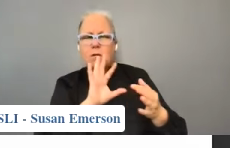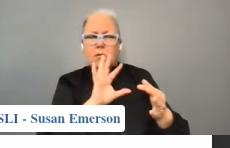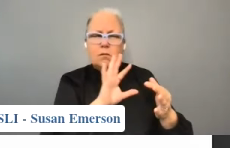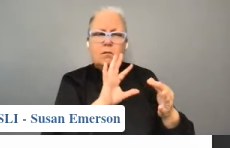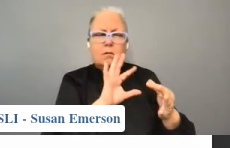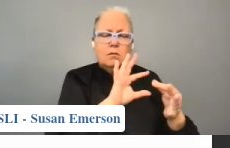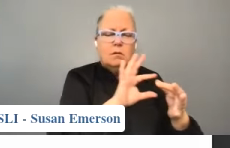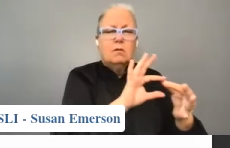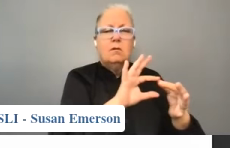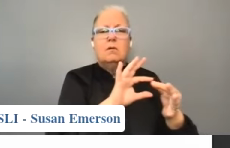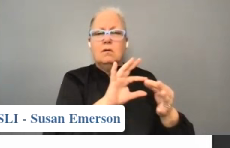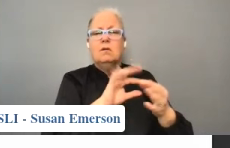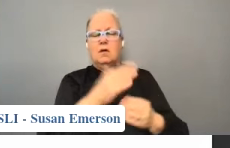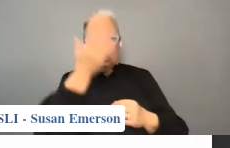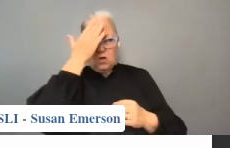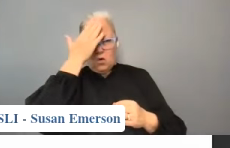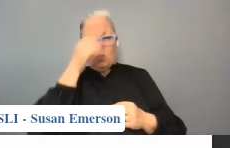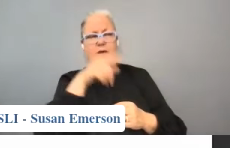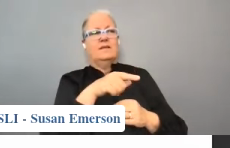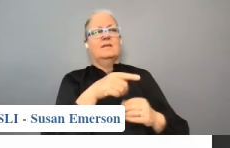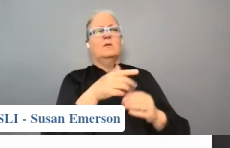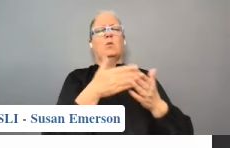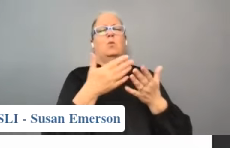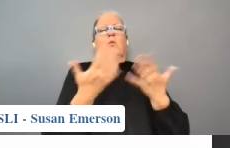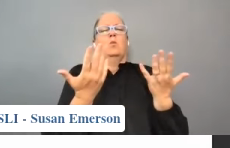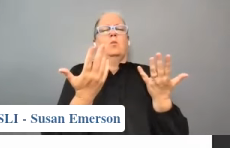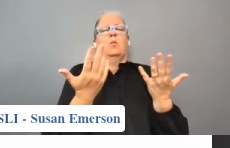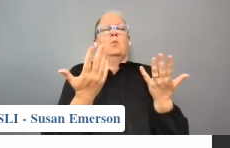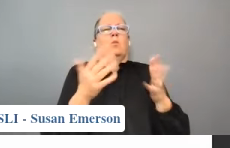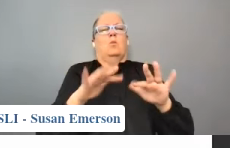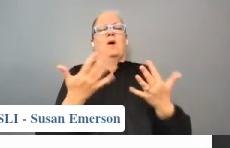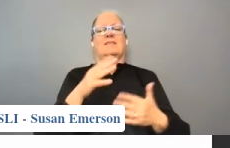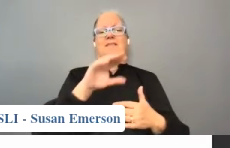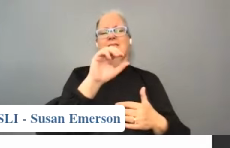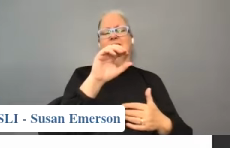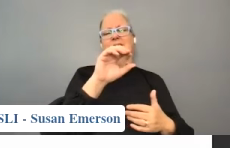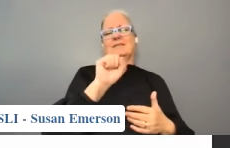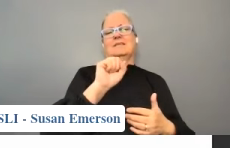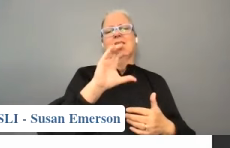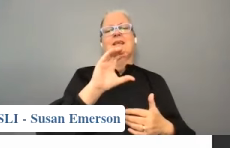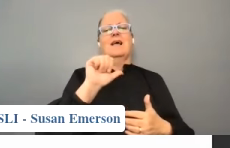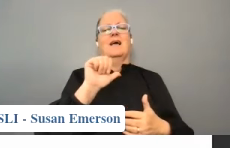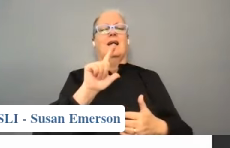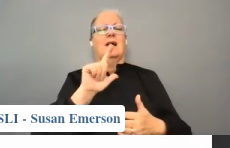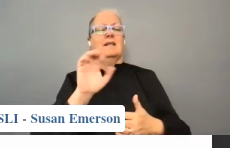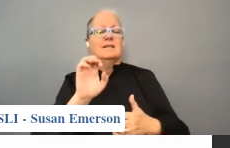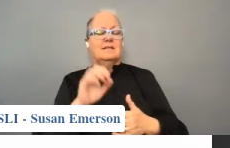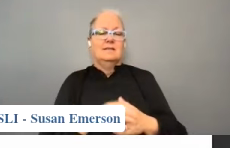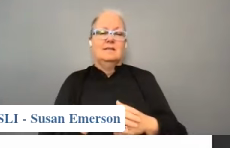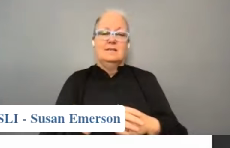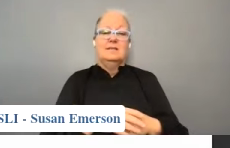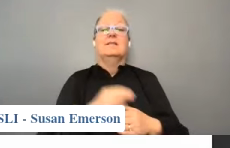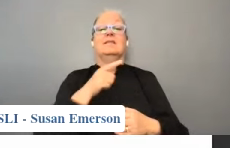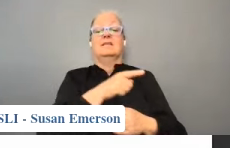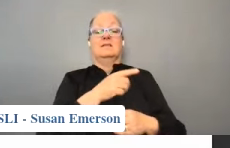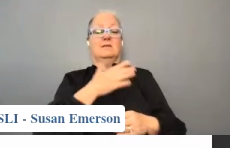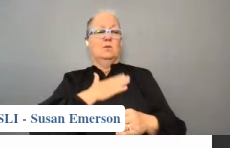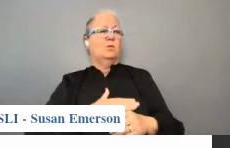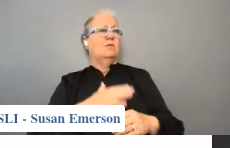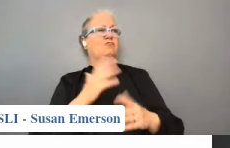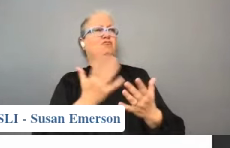objectives around scale. This helps the sort of close contact helps